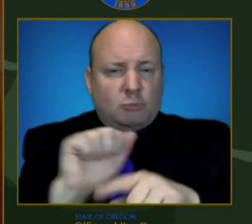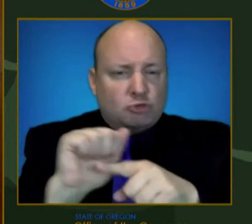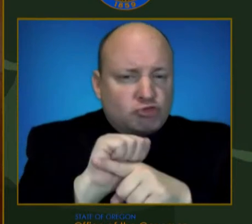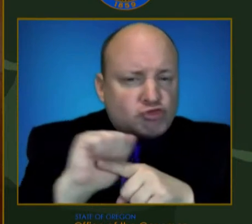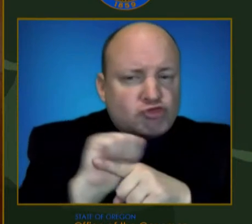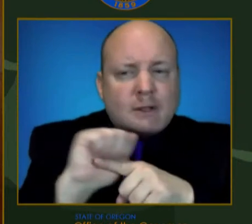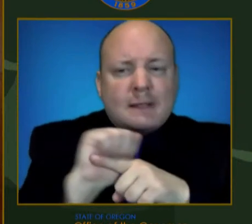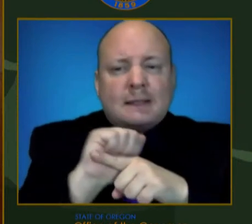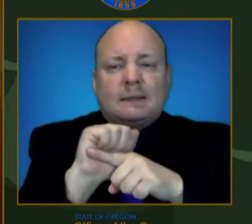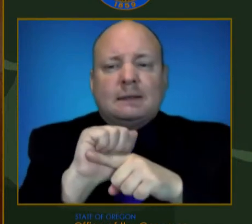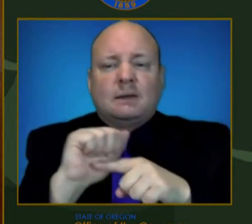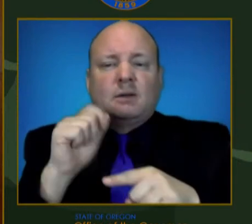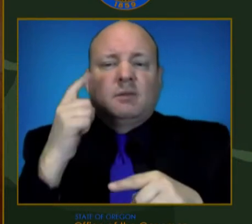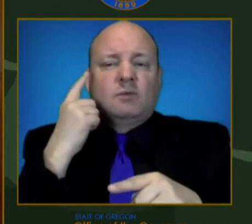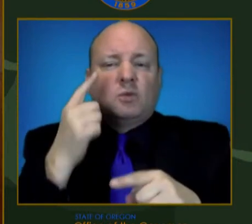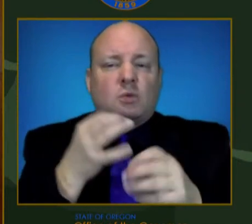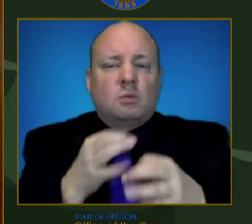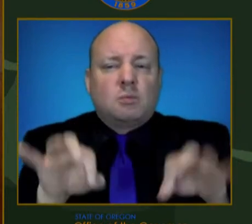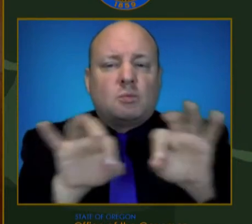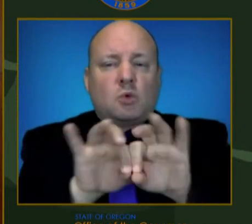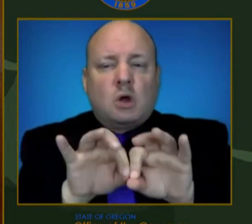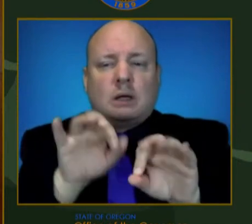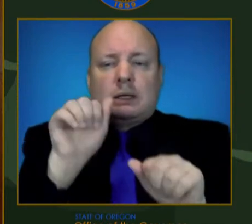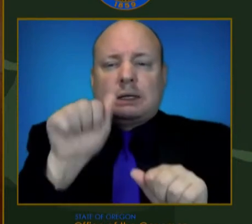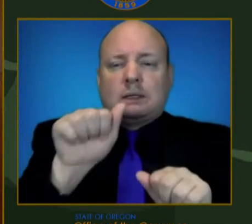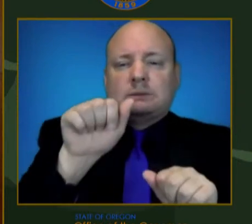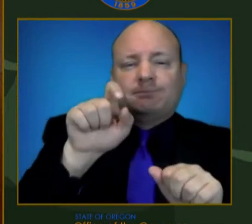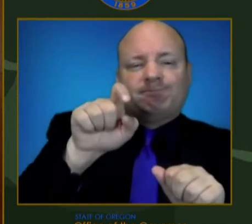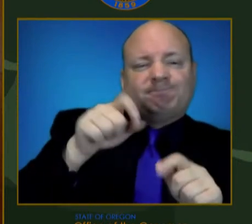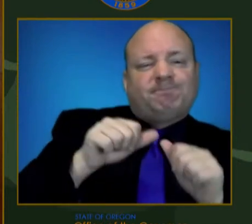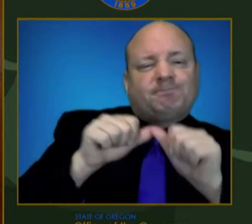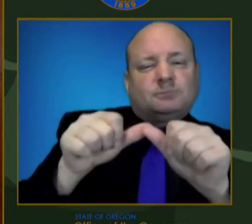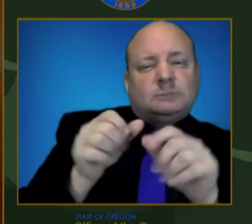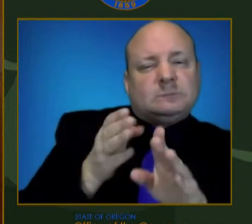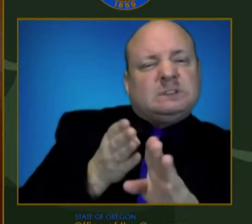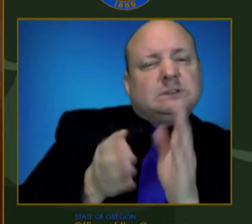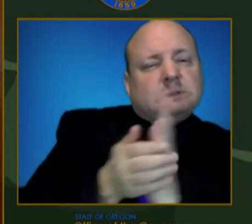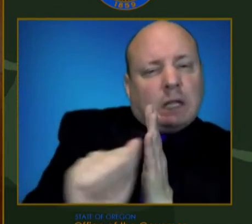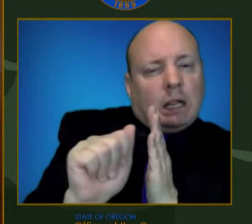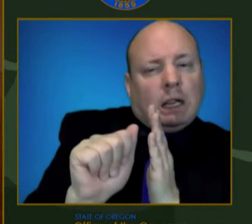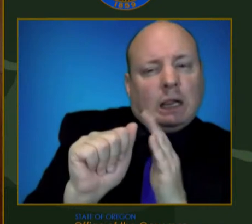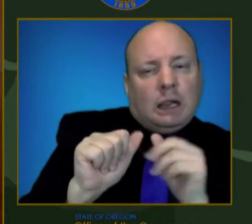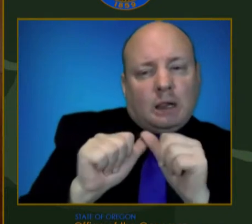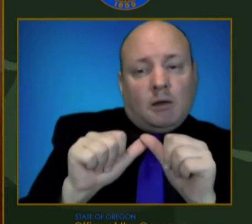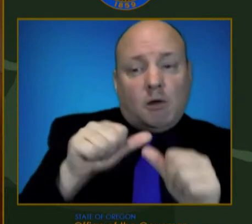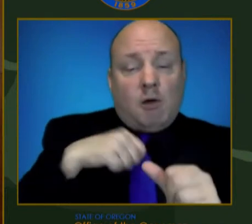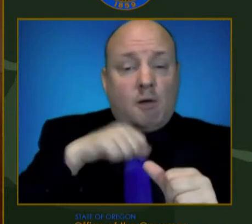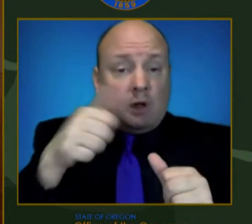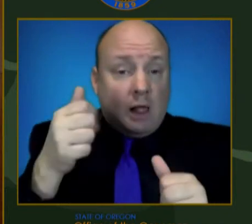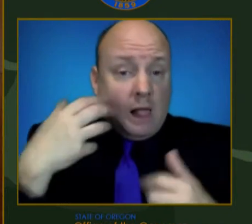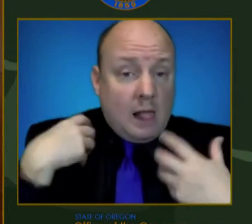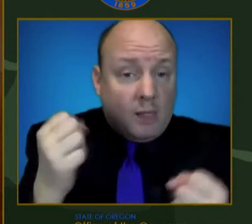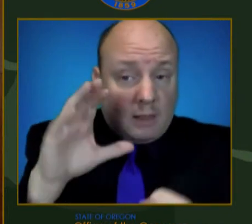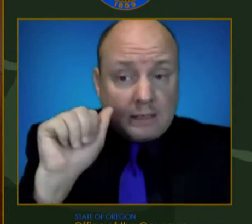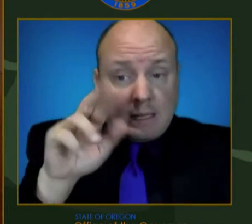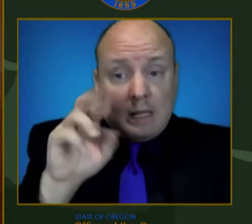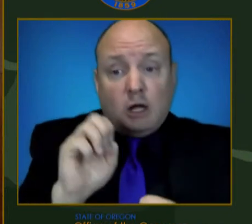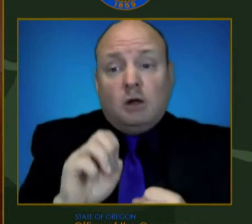key industries in need of skilled workers: healthcare, tech and manufacturing, and